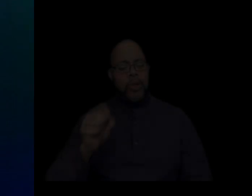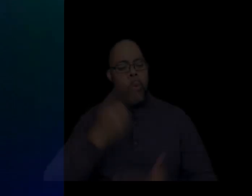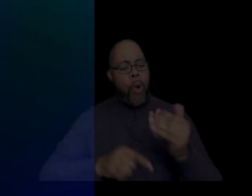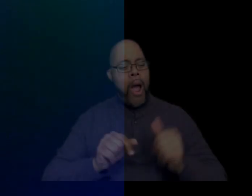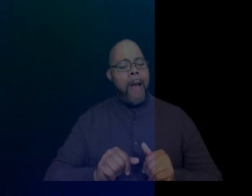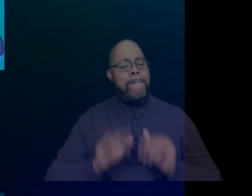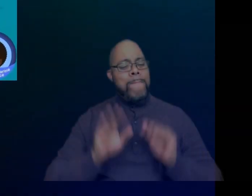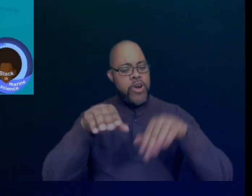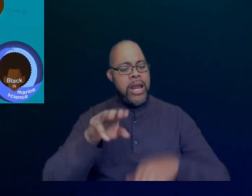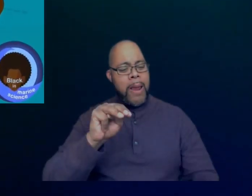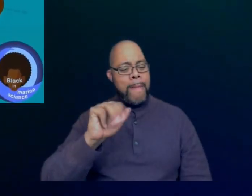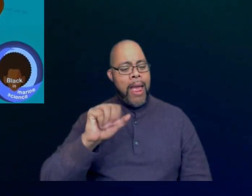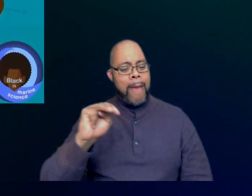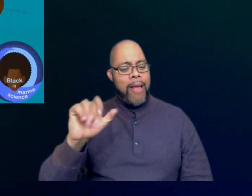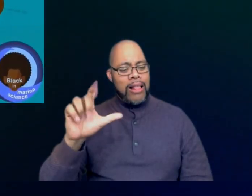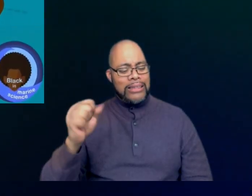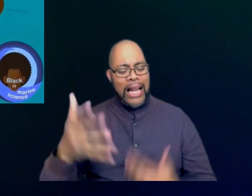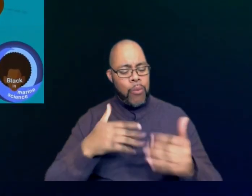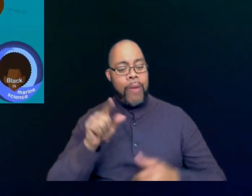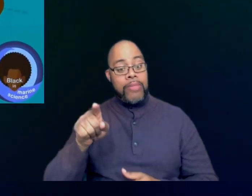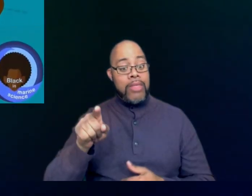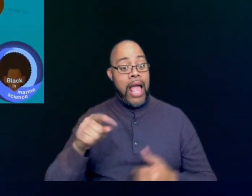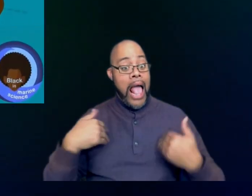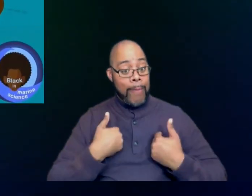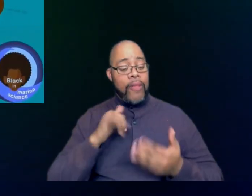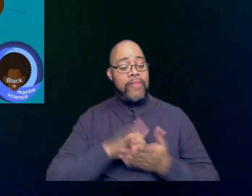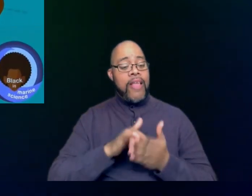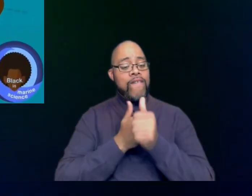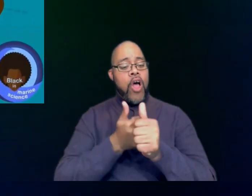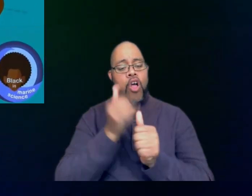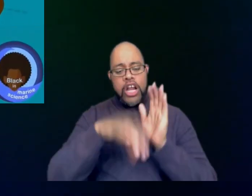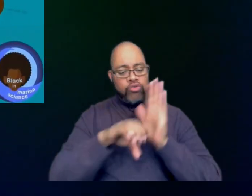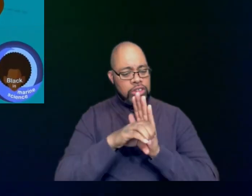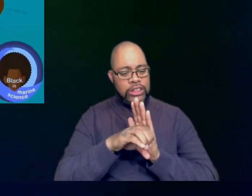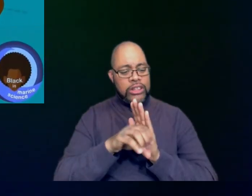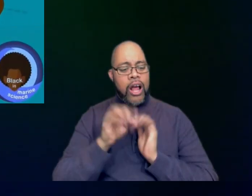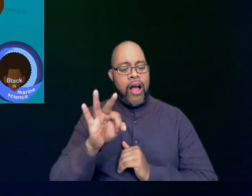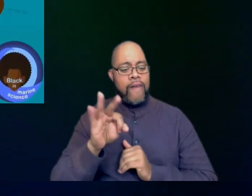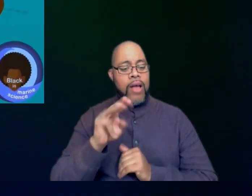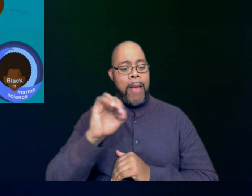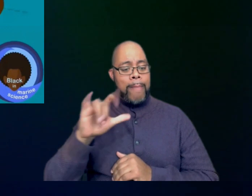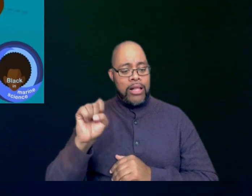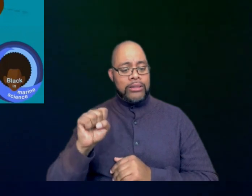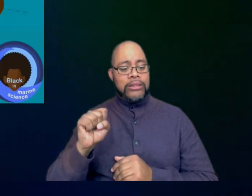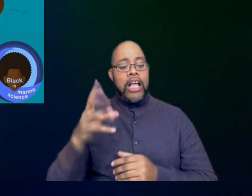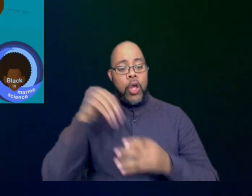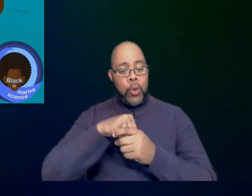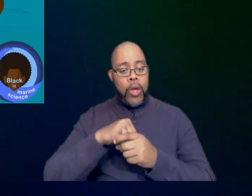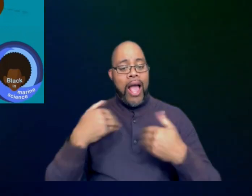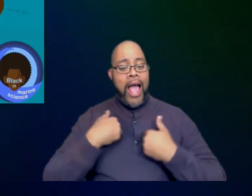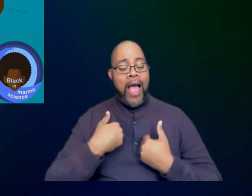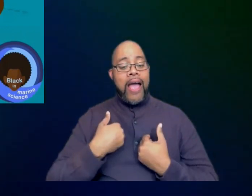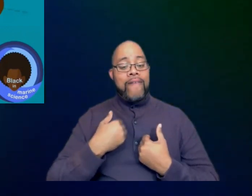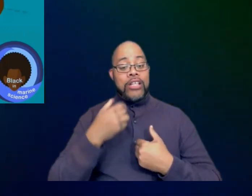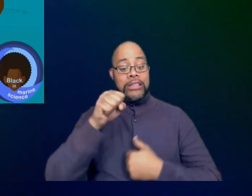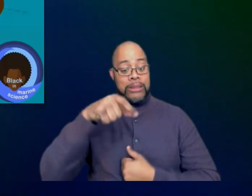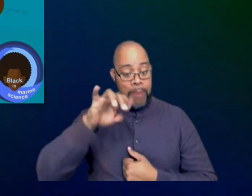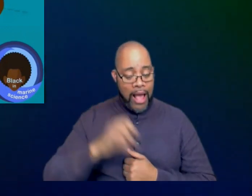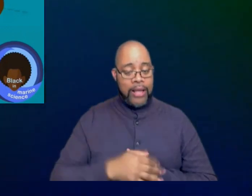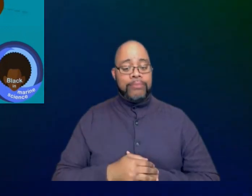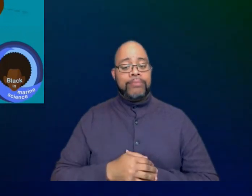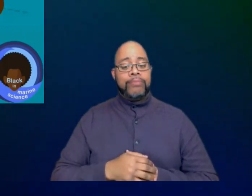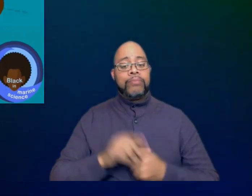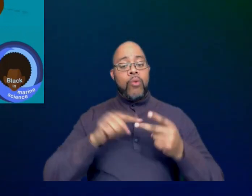So what are marine mammals anyway? Marine mammals are animals that follow every characteristic of a mammal, including having a vertebrae